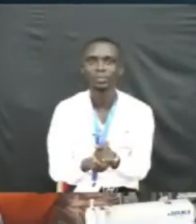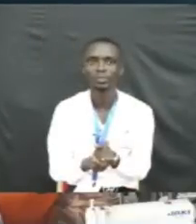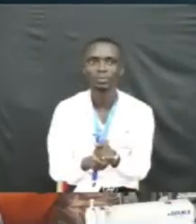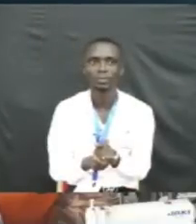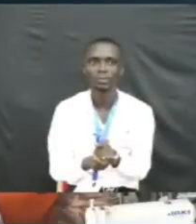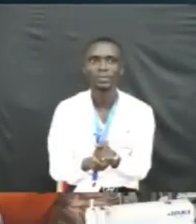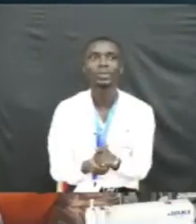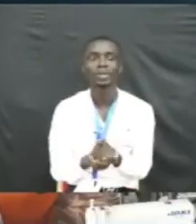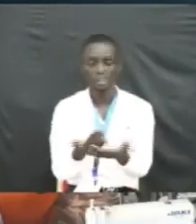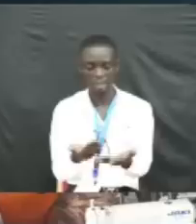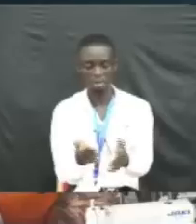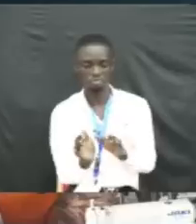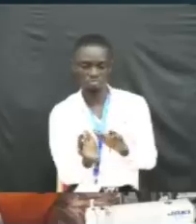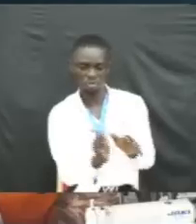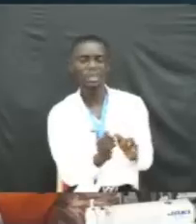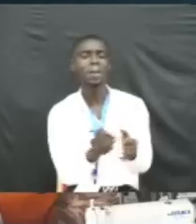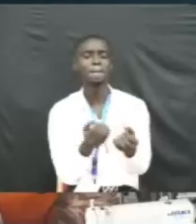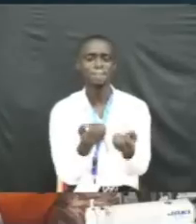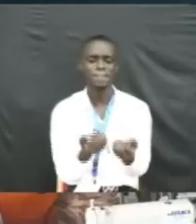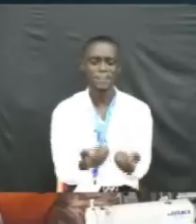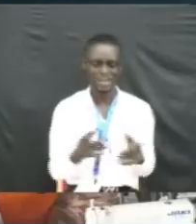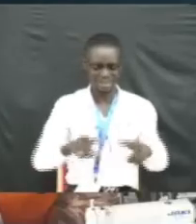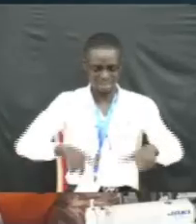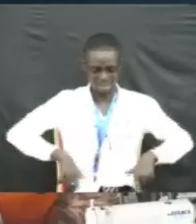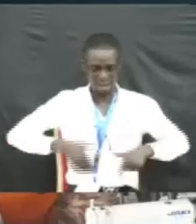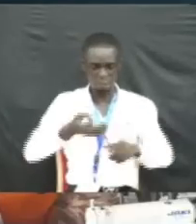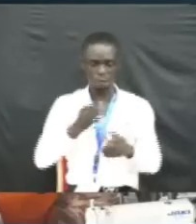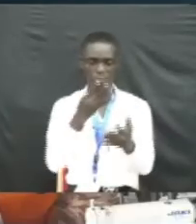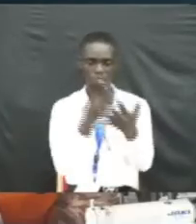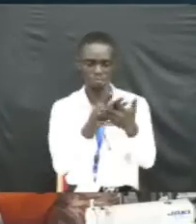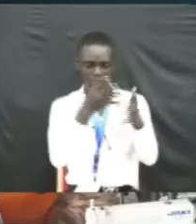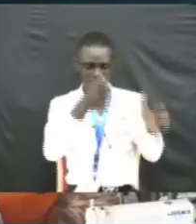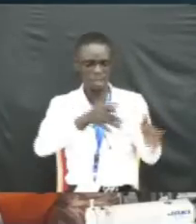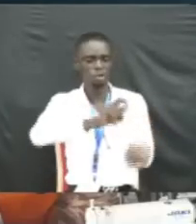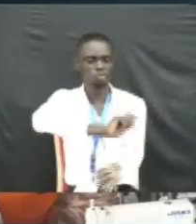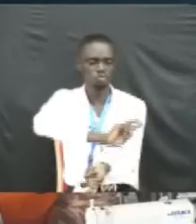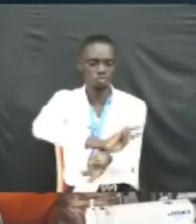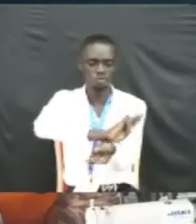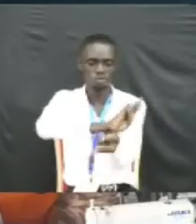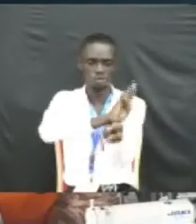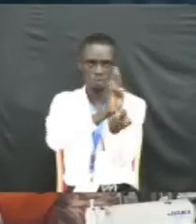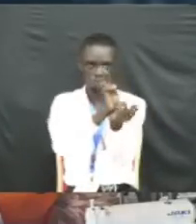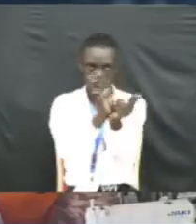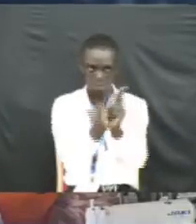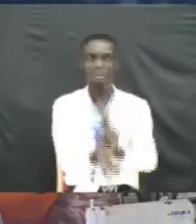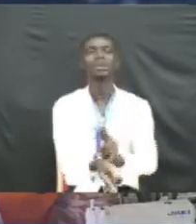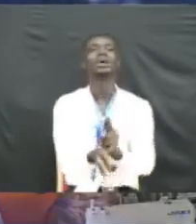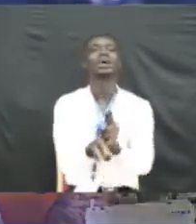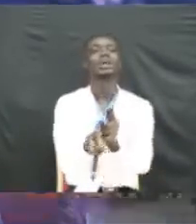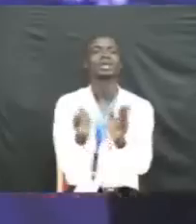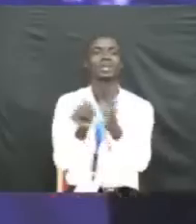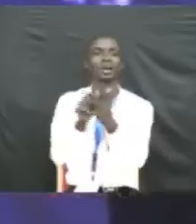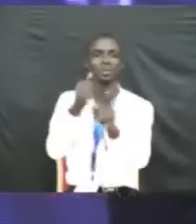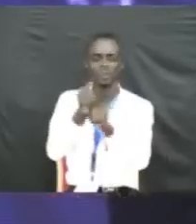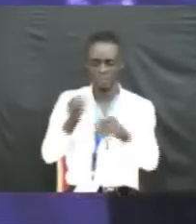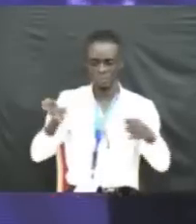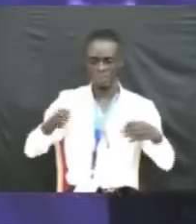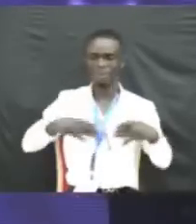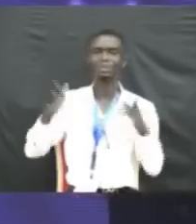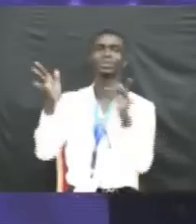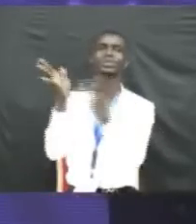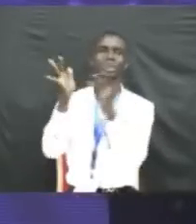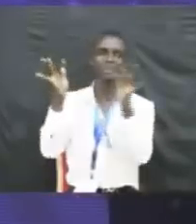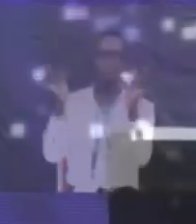On top of this, lives are being transformed with many inmates turning a new page by accepting Jesus